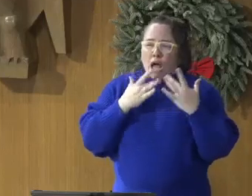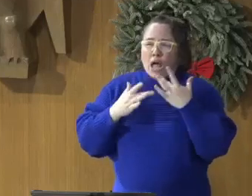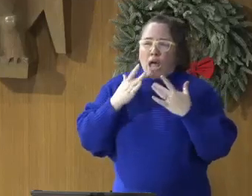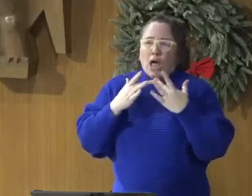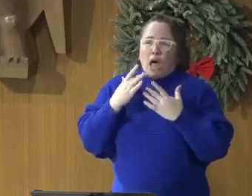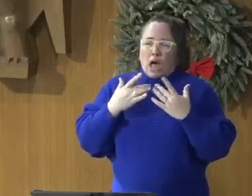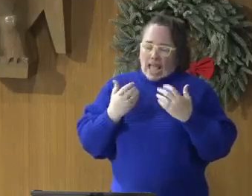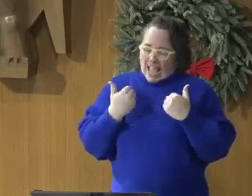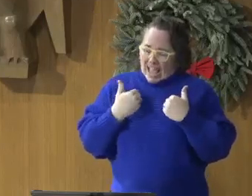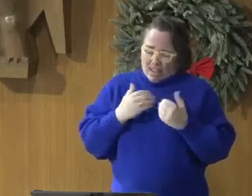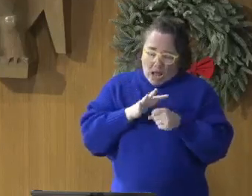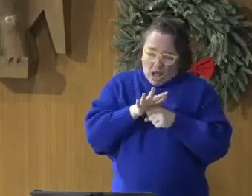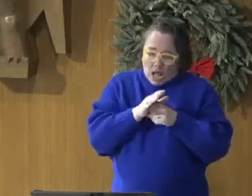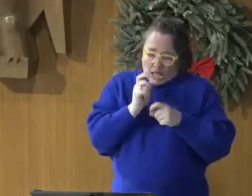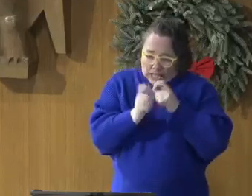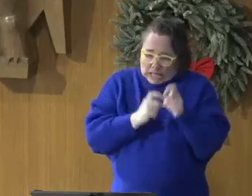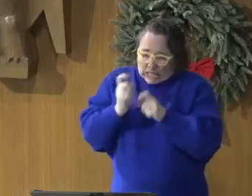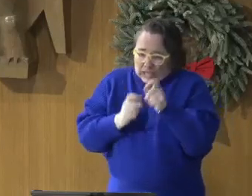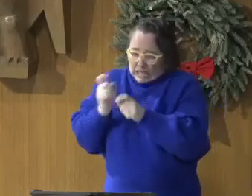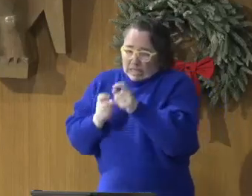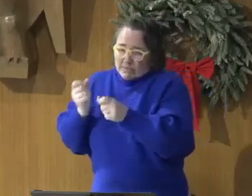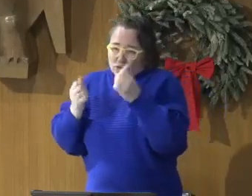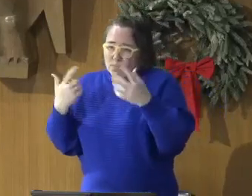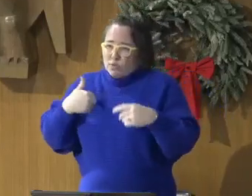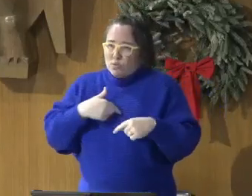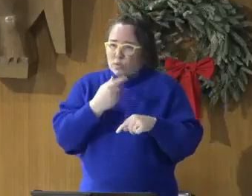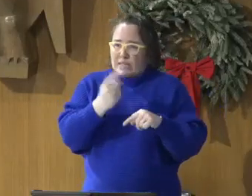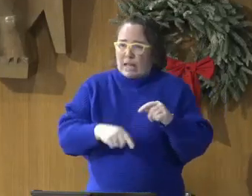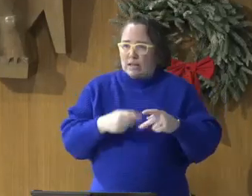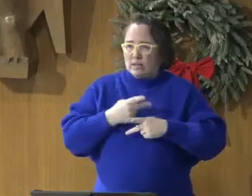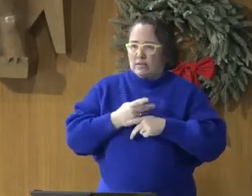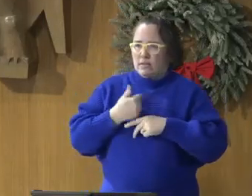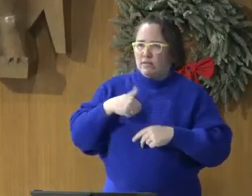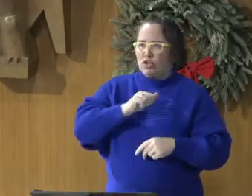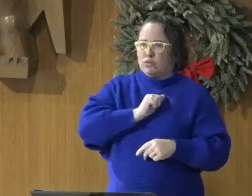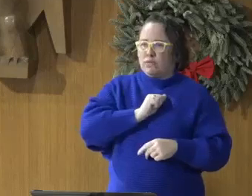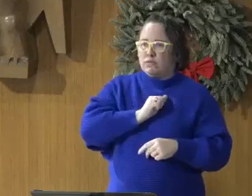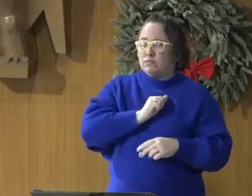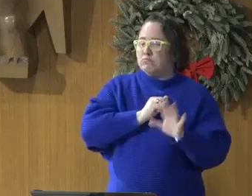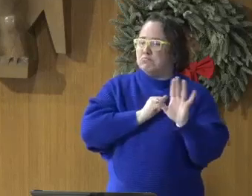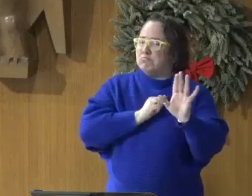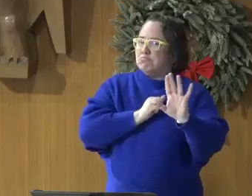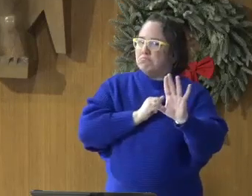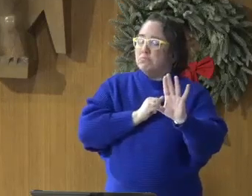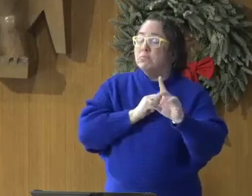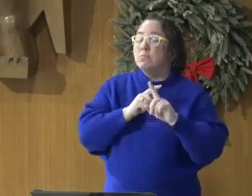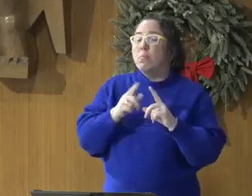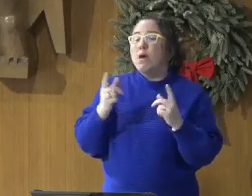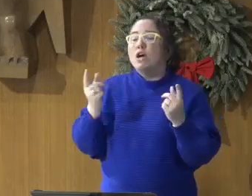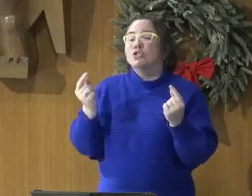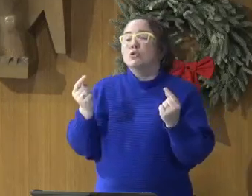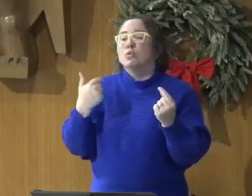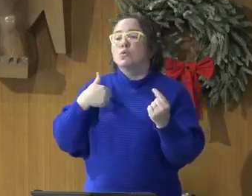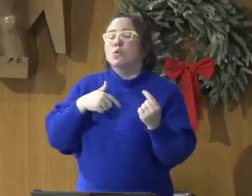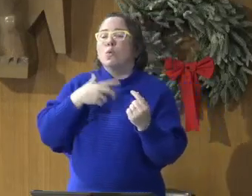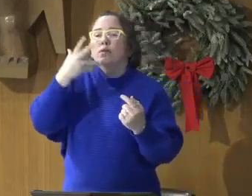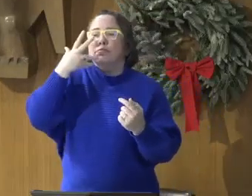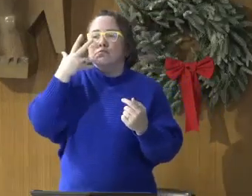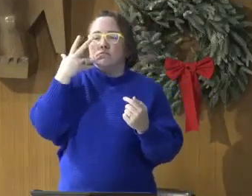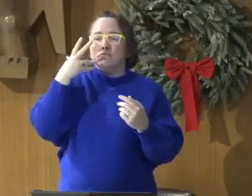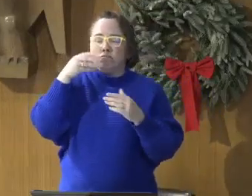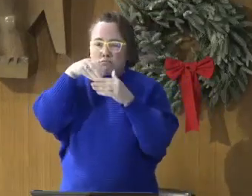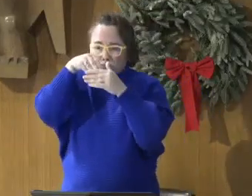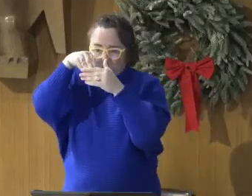being a blessing to those around us, but rather that we simply go into this year